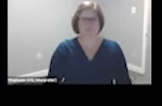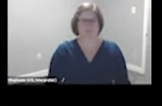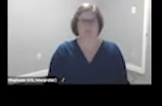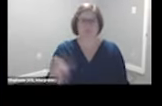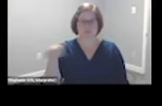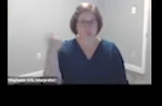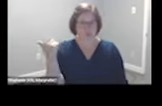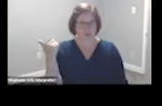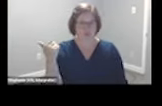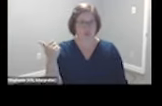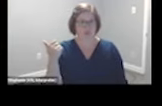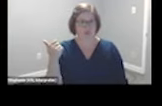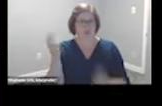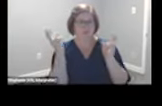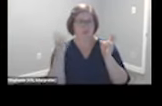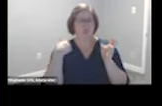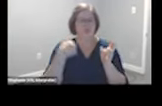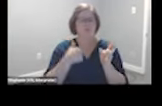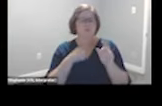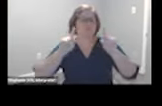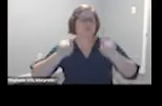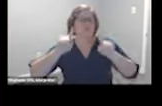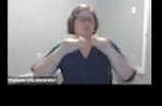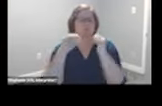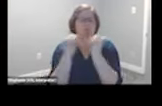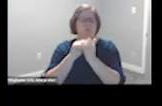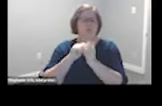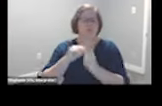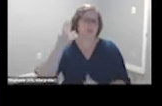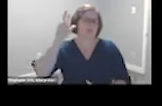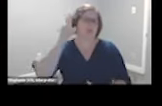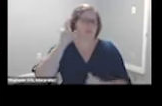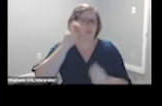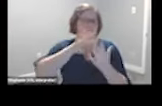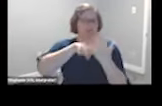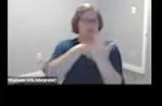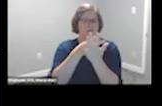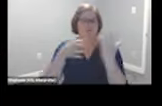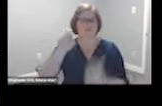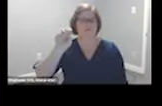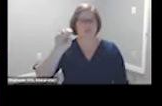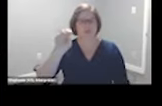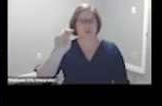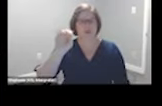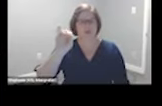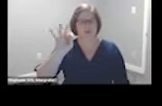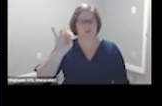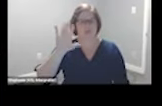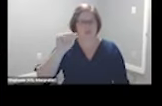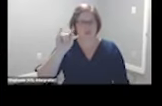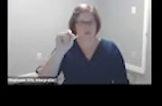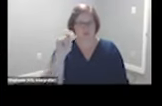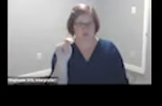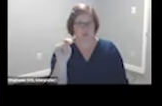to play around with the idea of sonification. So obviously there are a lot of groups doing really wonderful sonifications of data. We wanted to see how effectively